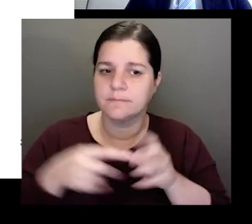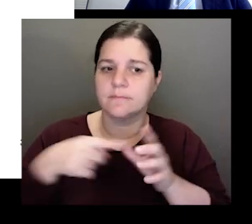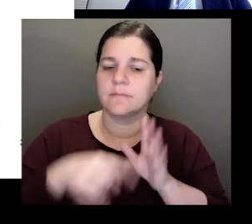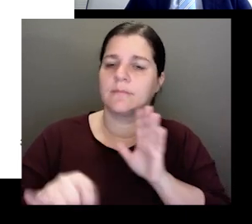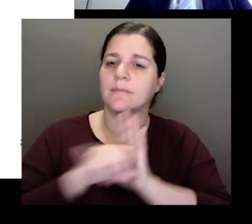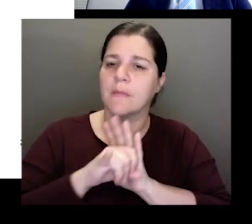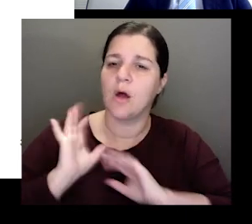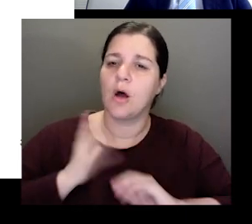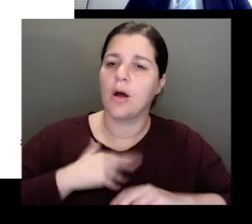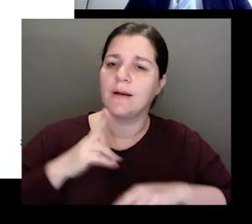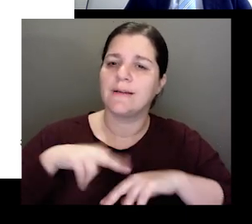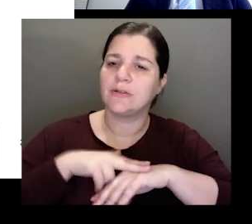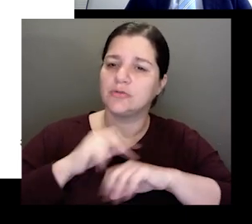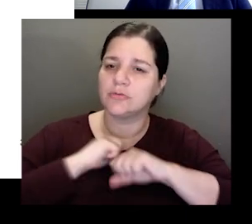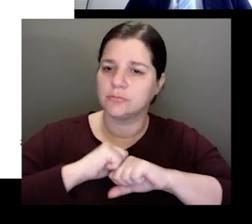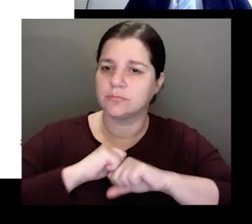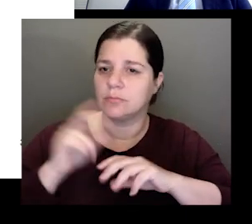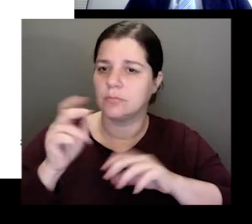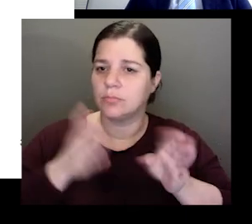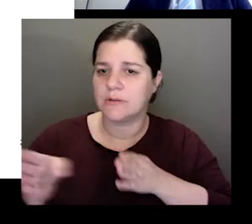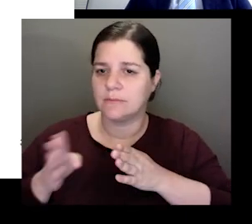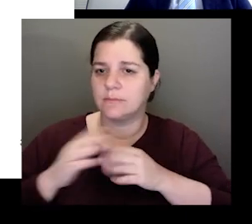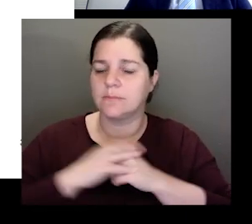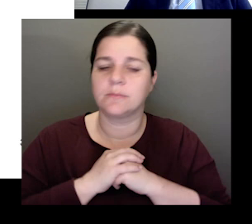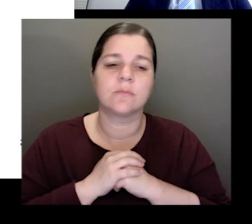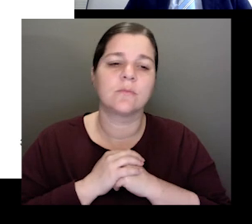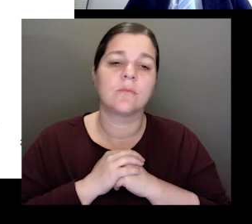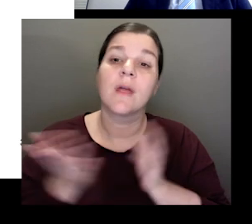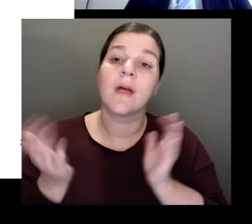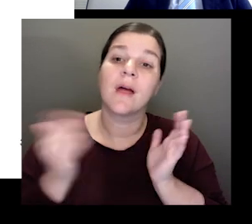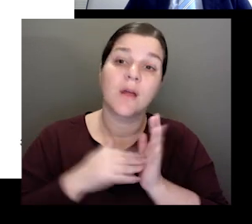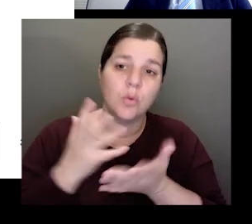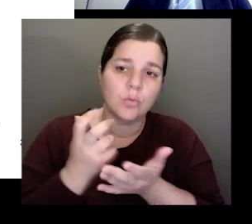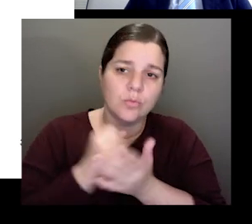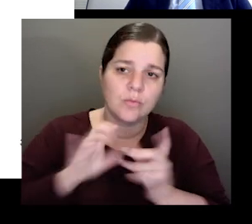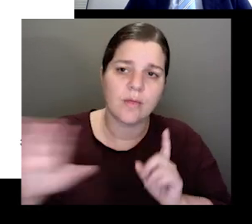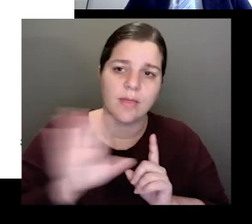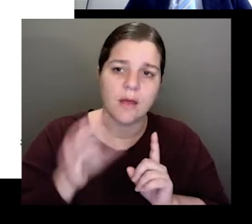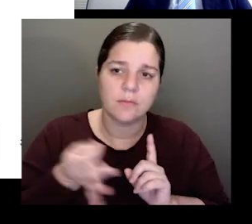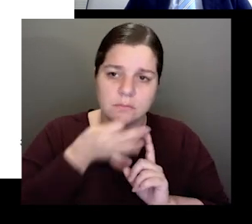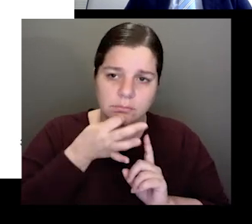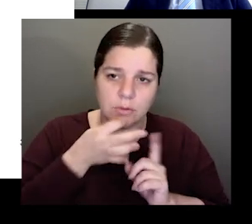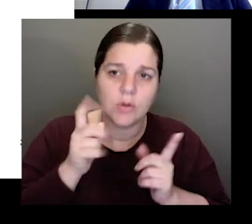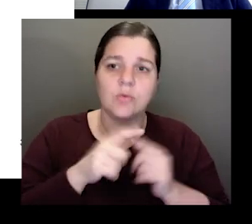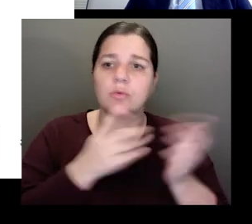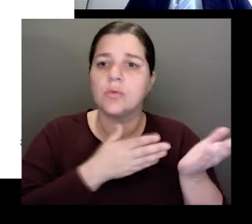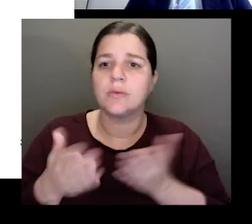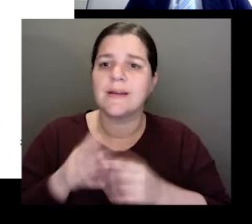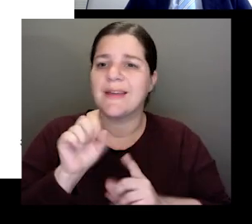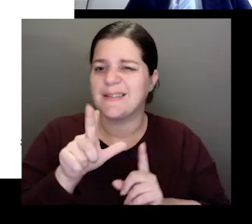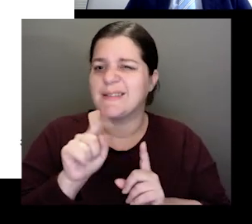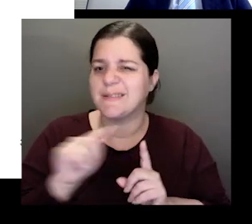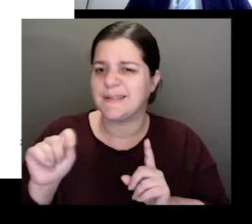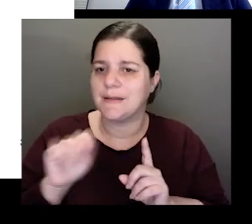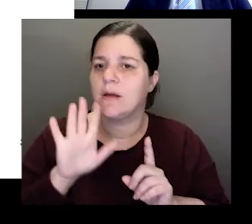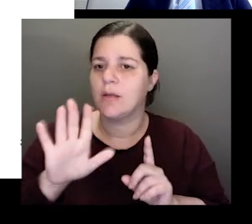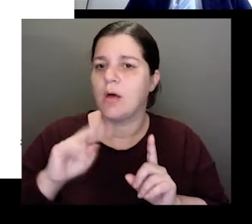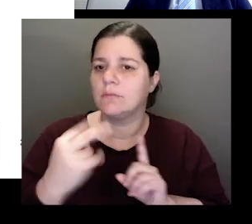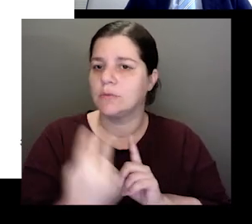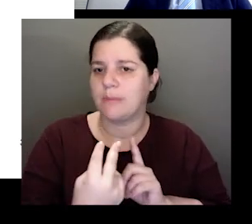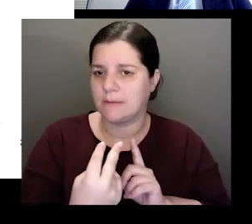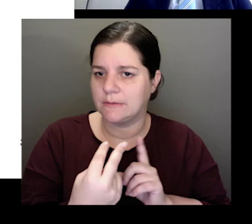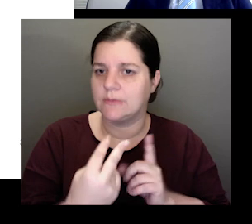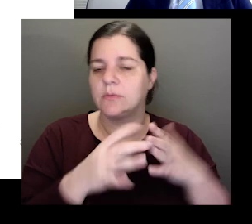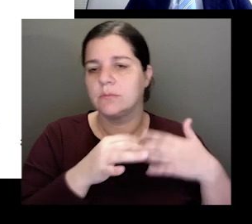Protection Plan. The council leverages the expertise of its members to bring SLTT government's perspective into national